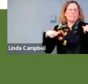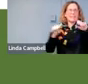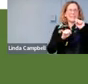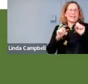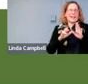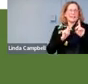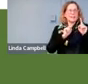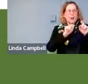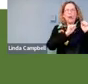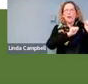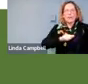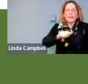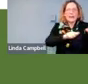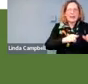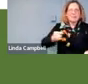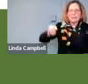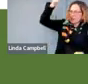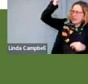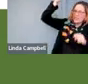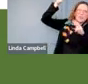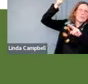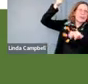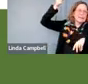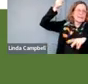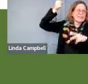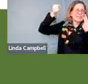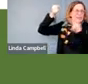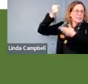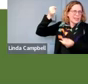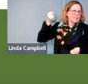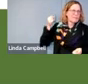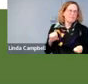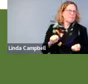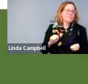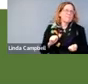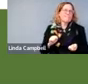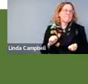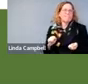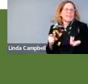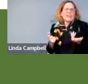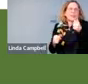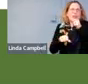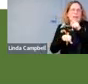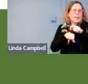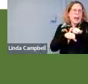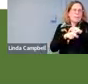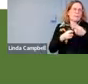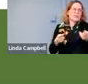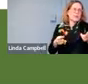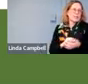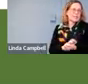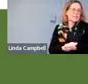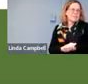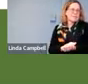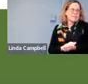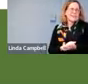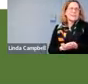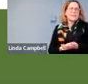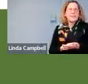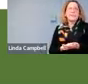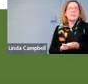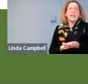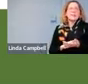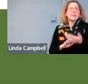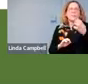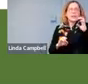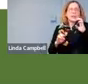You can't depend on scientists going to all of these lakes and taking up their hauls and just happening to come across these creatures. We don't have the time or the resources